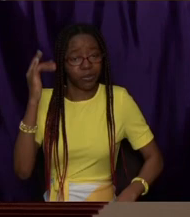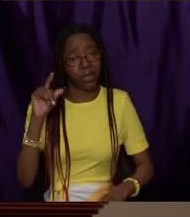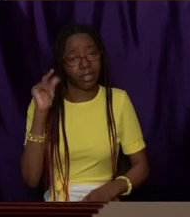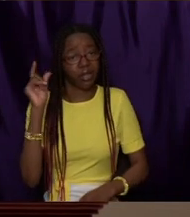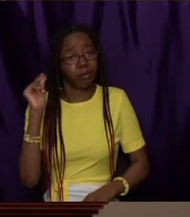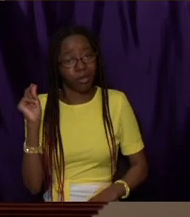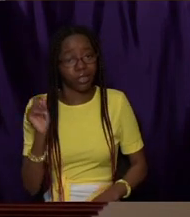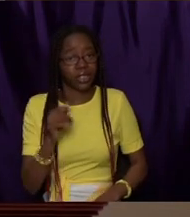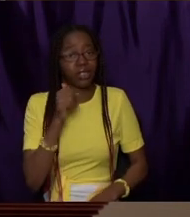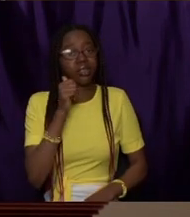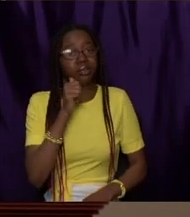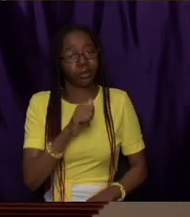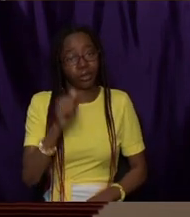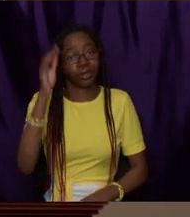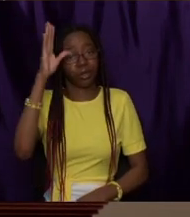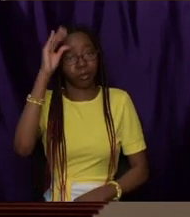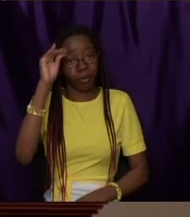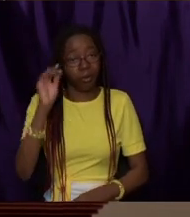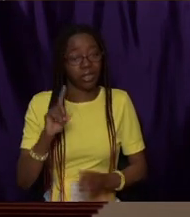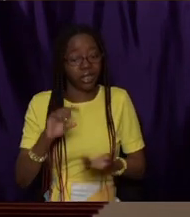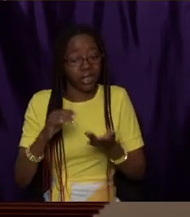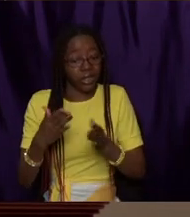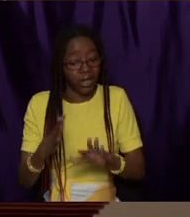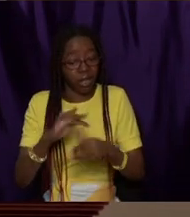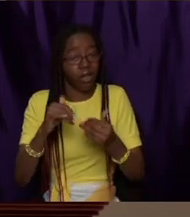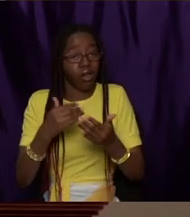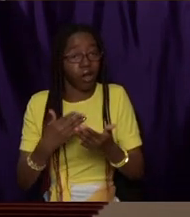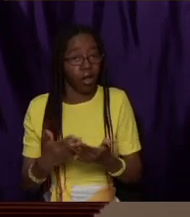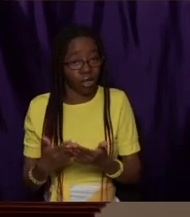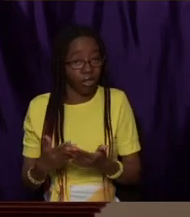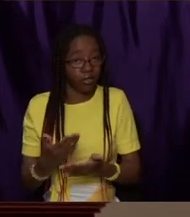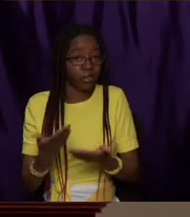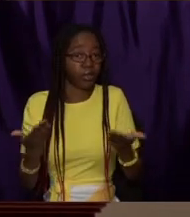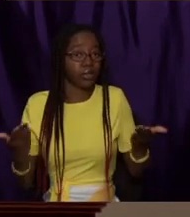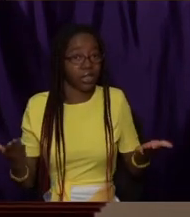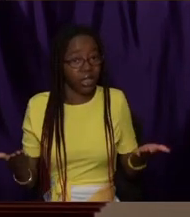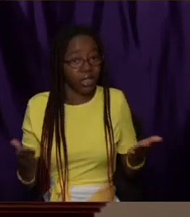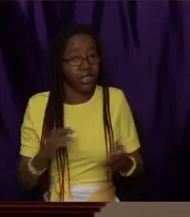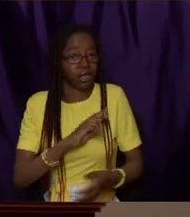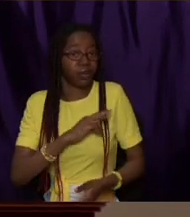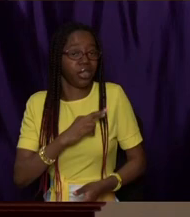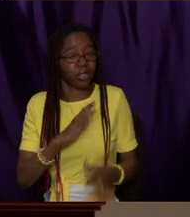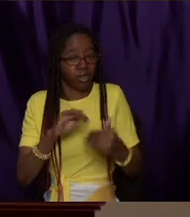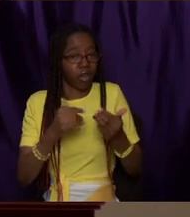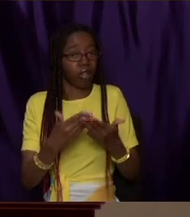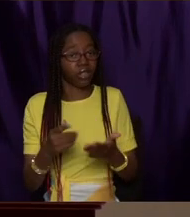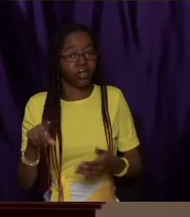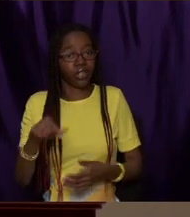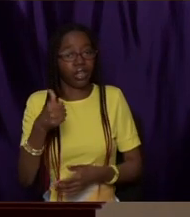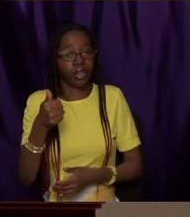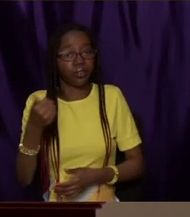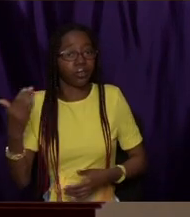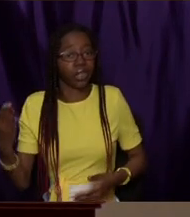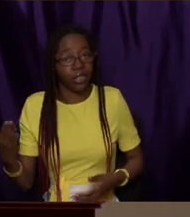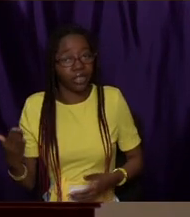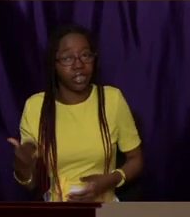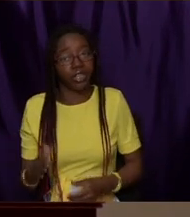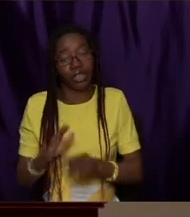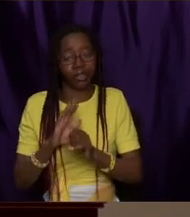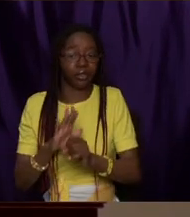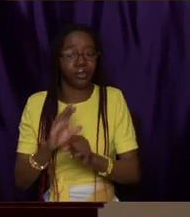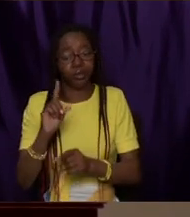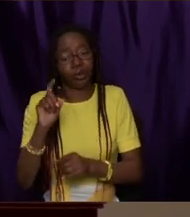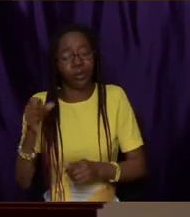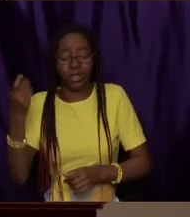and Mosettes need to die, because that all that tradition and religion and all of that stuff, like you don't question God and you